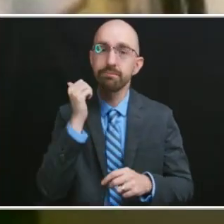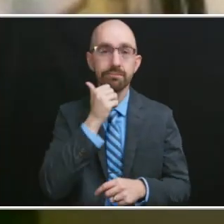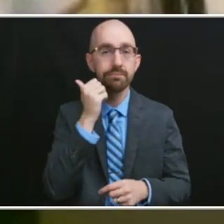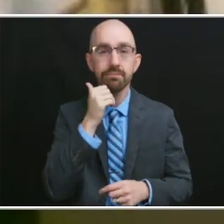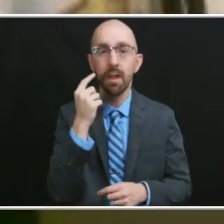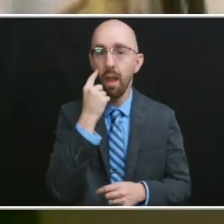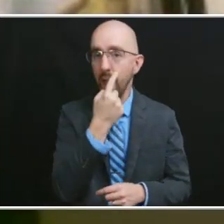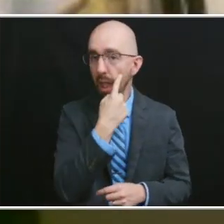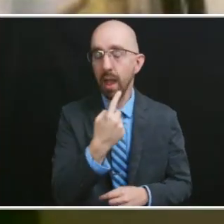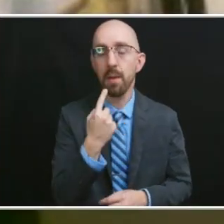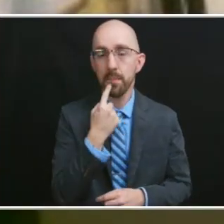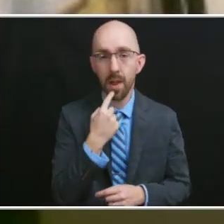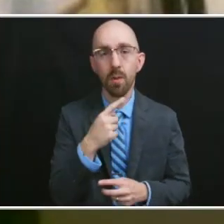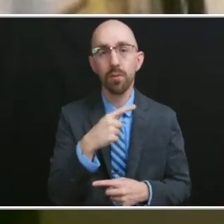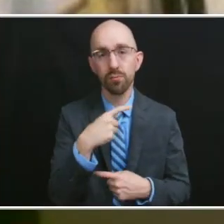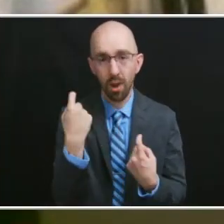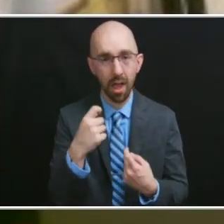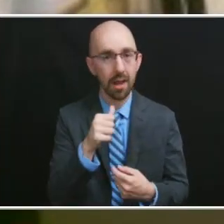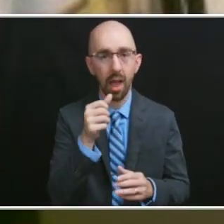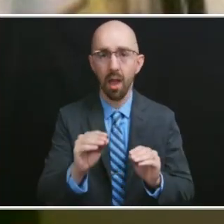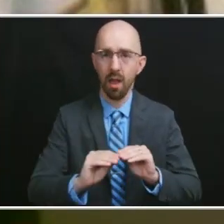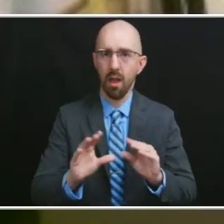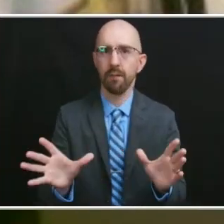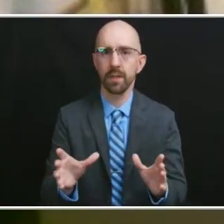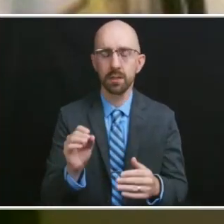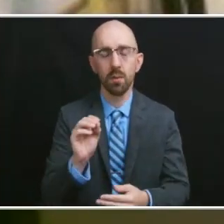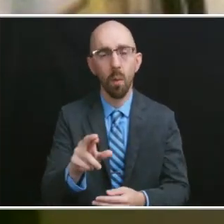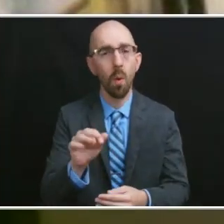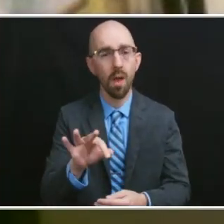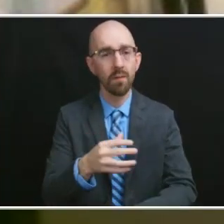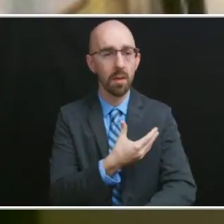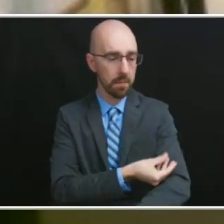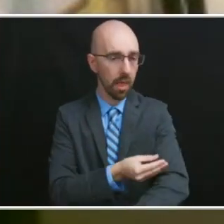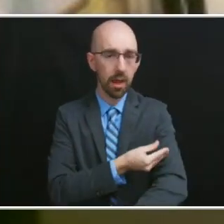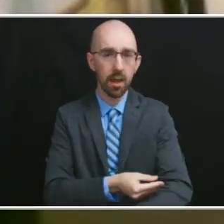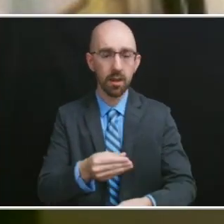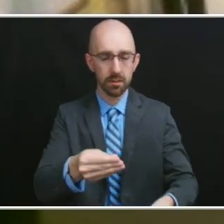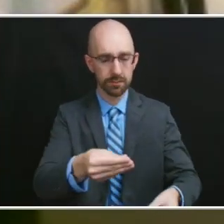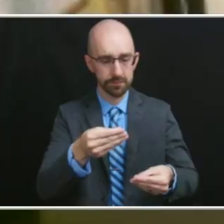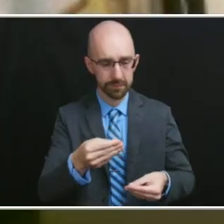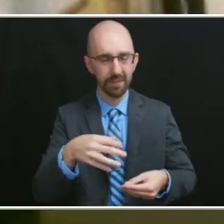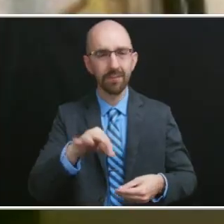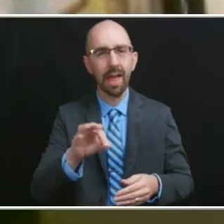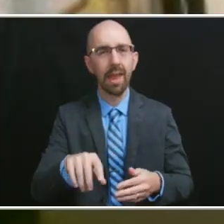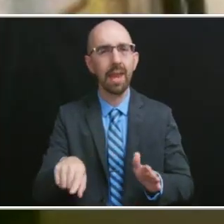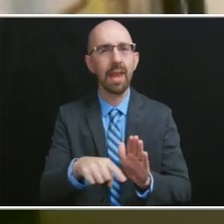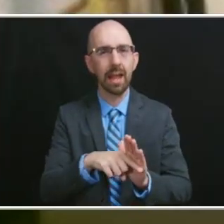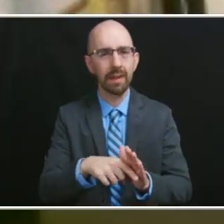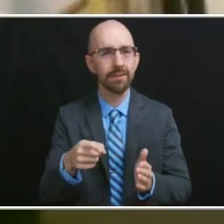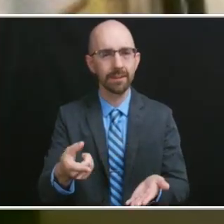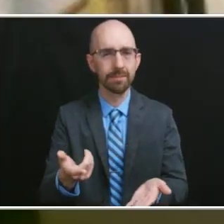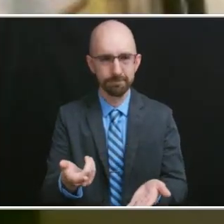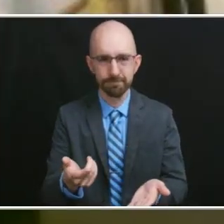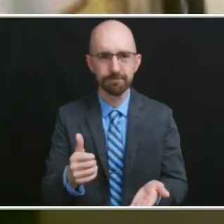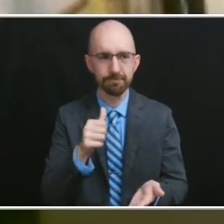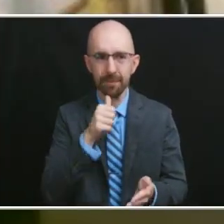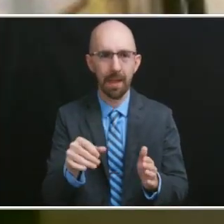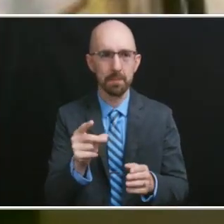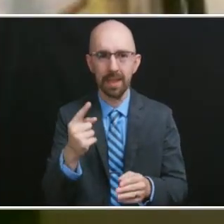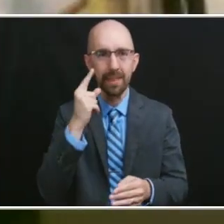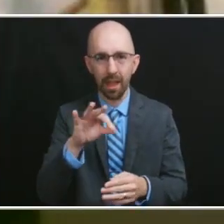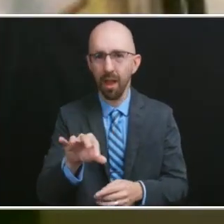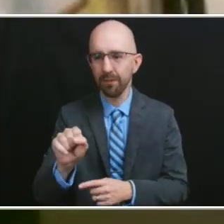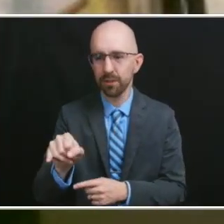mouth symptoms aren't obvious, or if the blood test comes back negative, the doctors may not immediately think of Sjögren's.